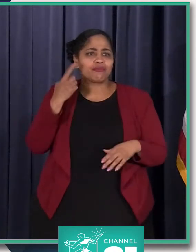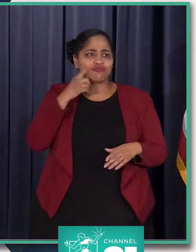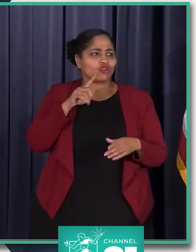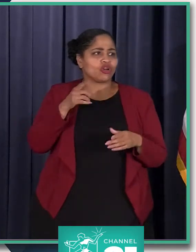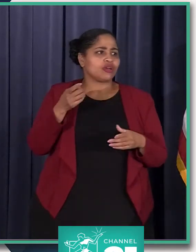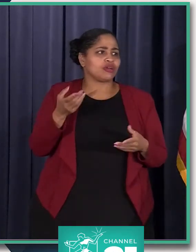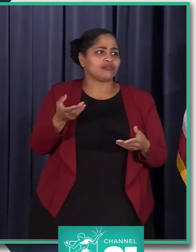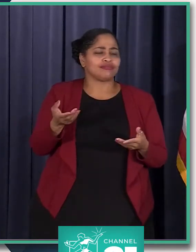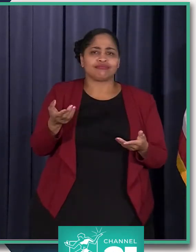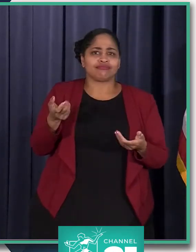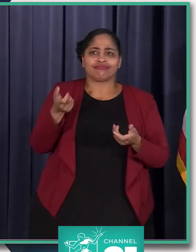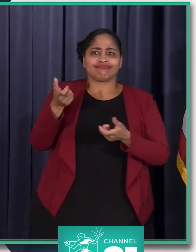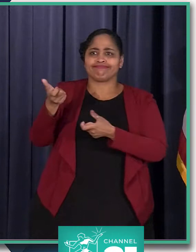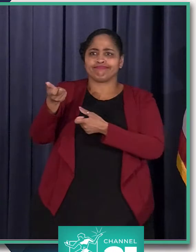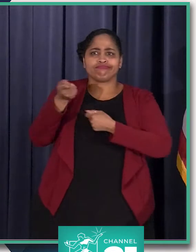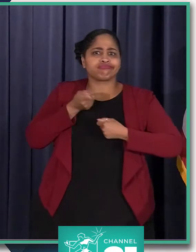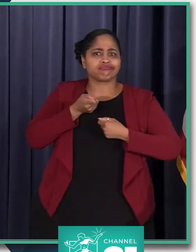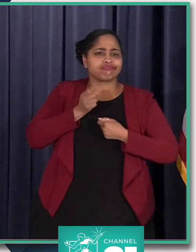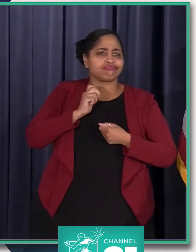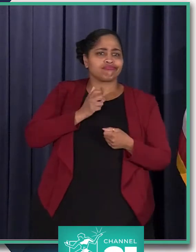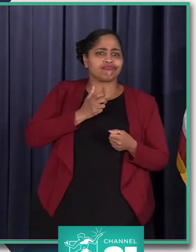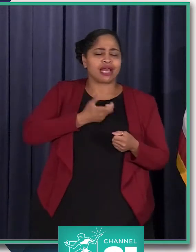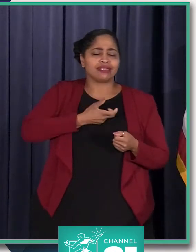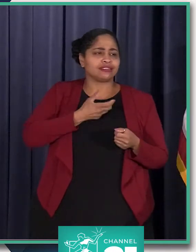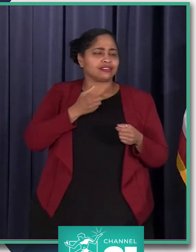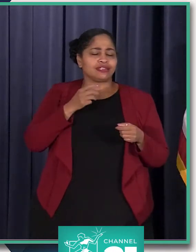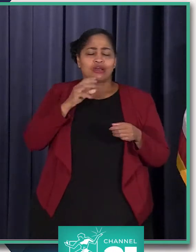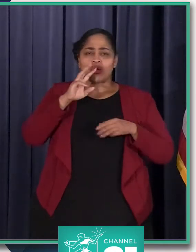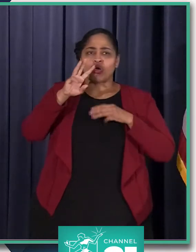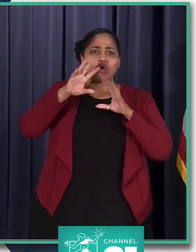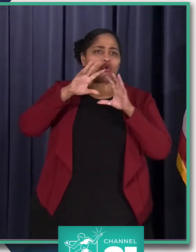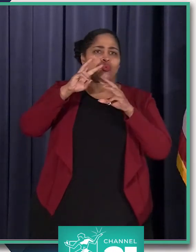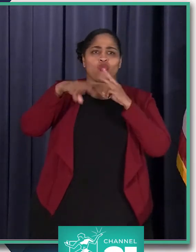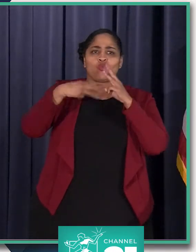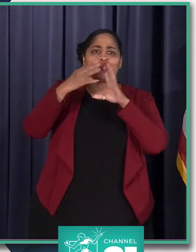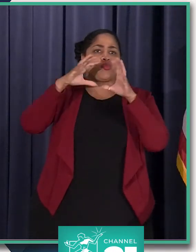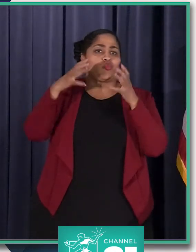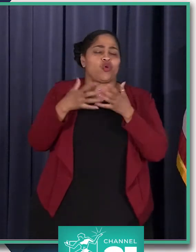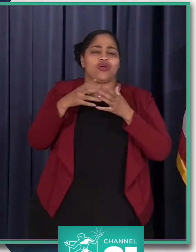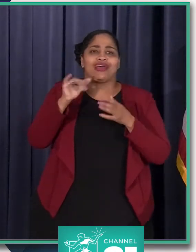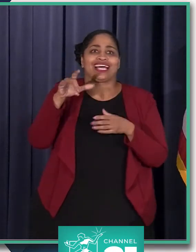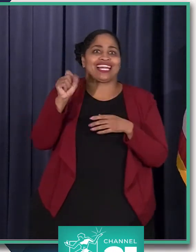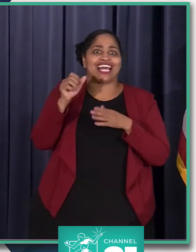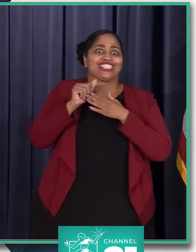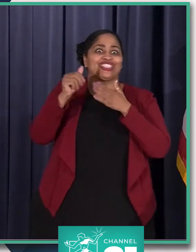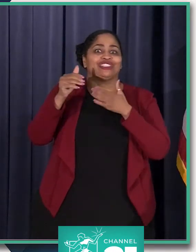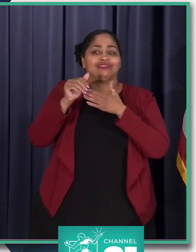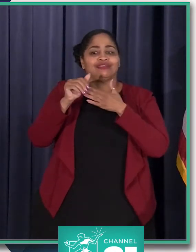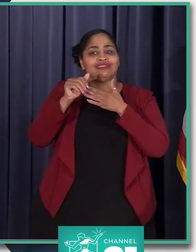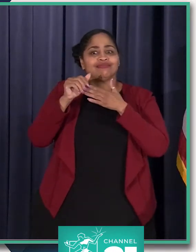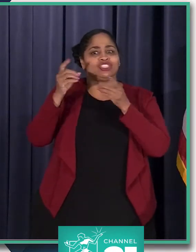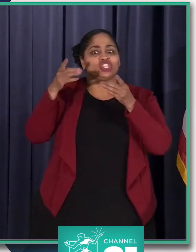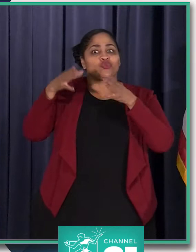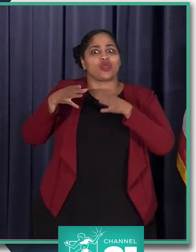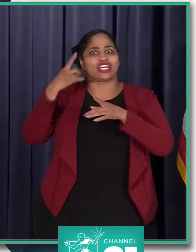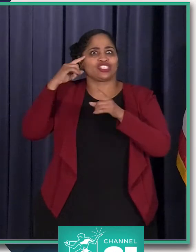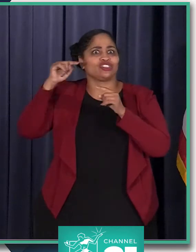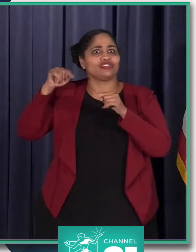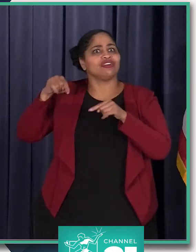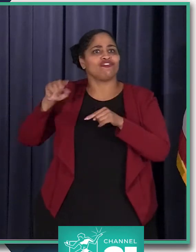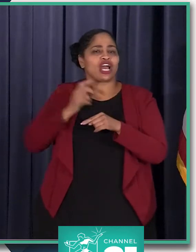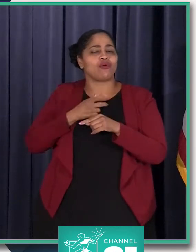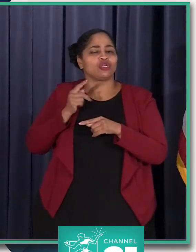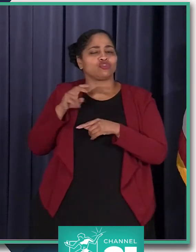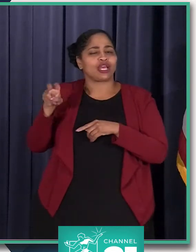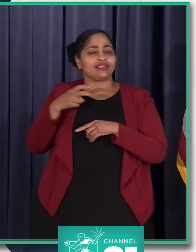us a world-class transit director. Now, this is the point where we go to the questions.